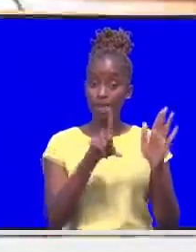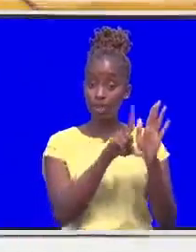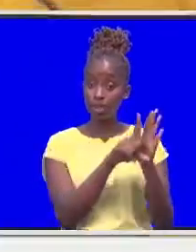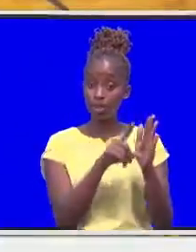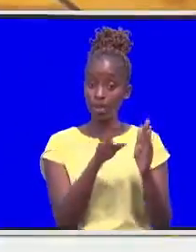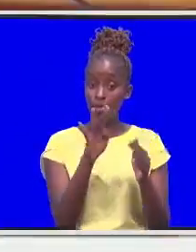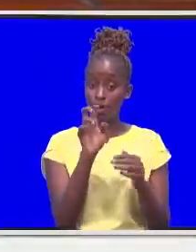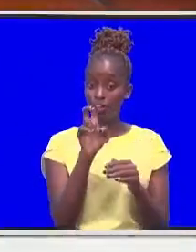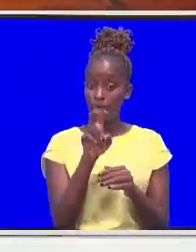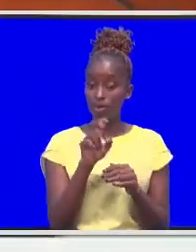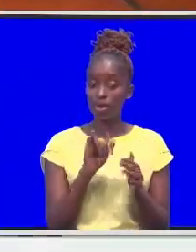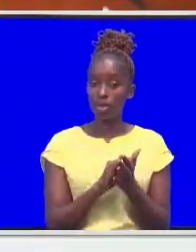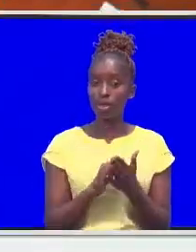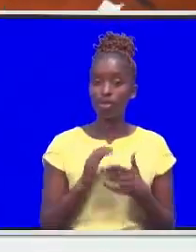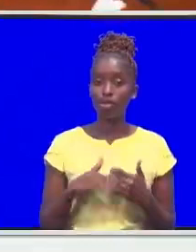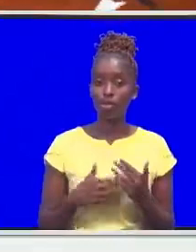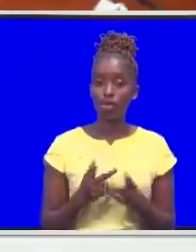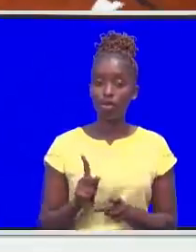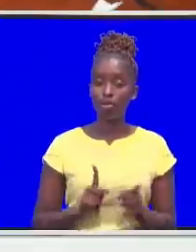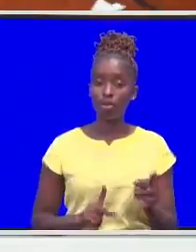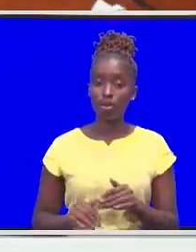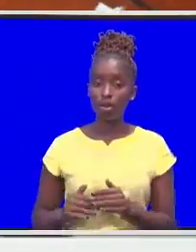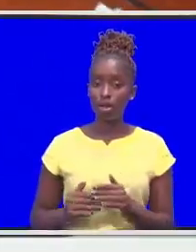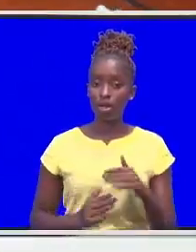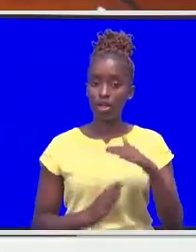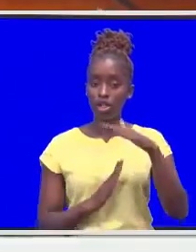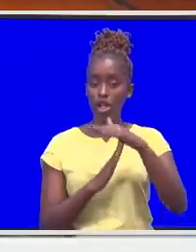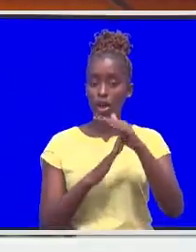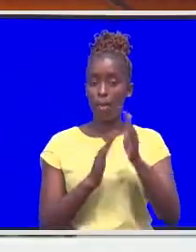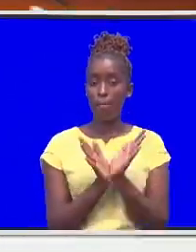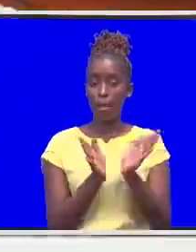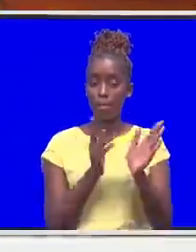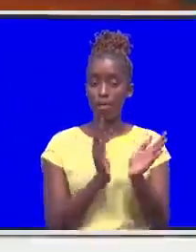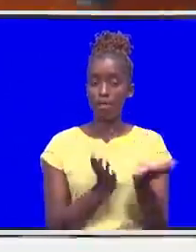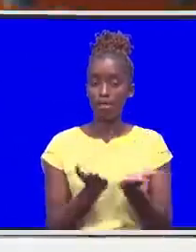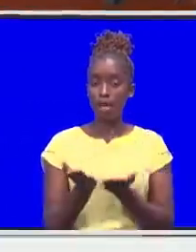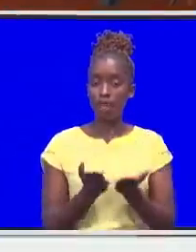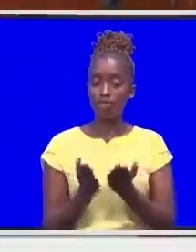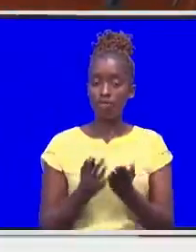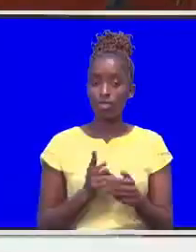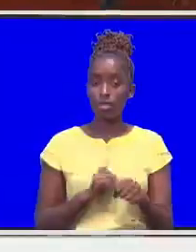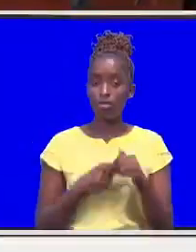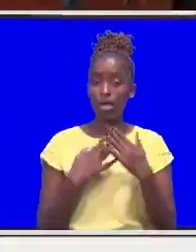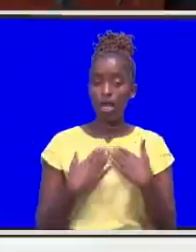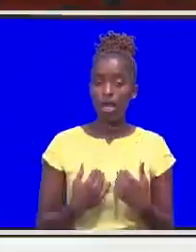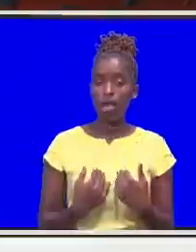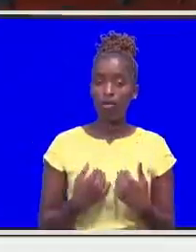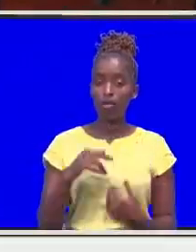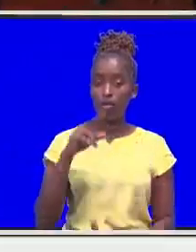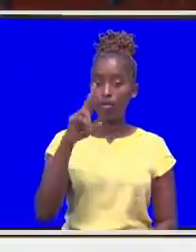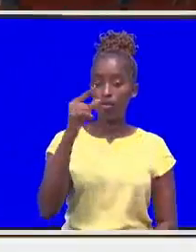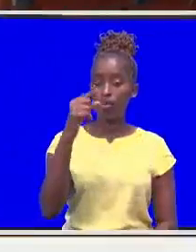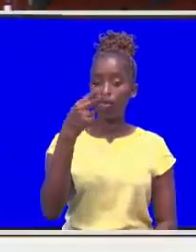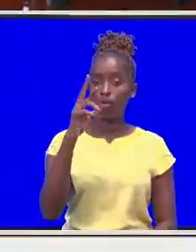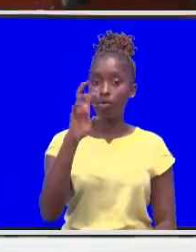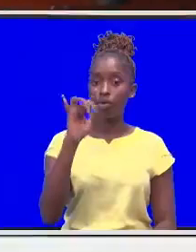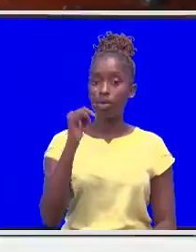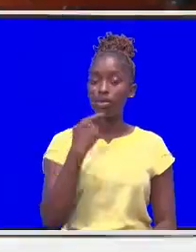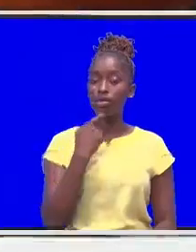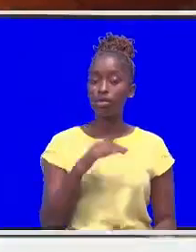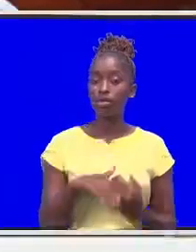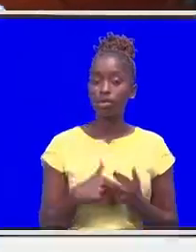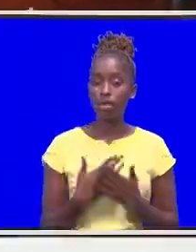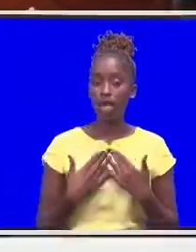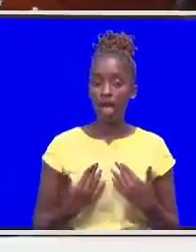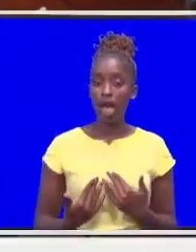who was by then the head of public service during Uhuru's government, a grant they say constitutionally is not within the mandate of head of